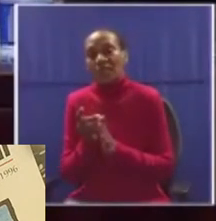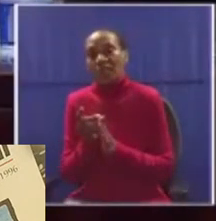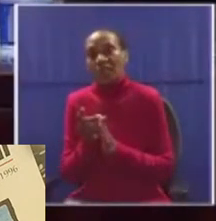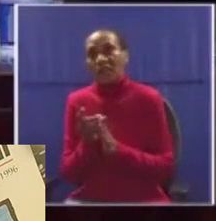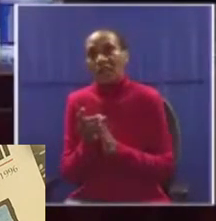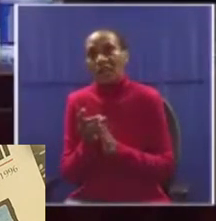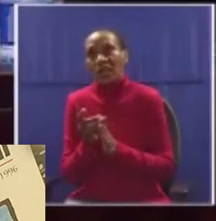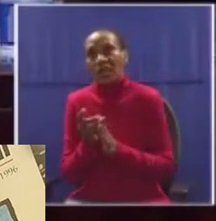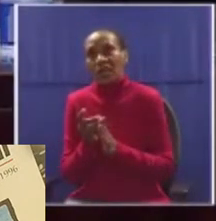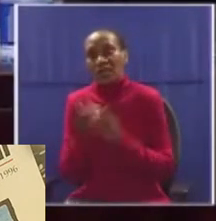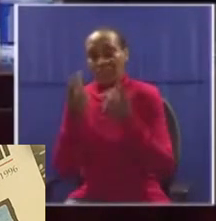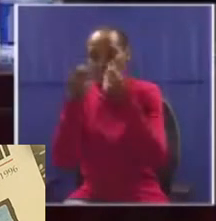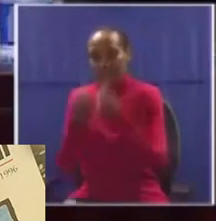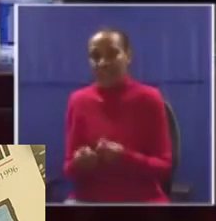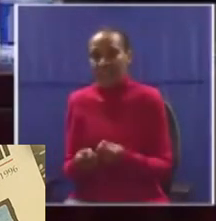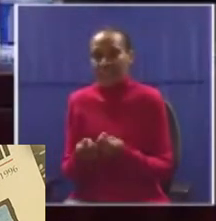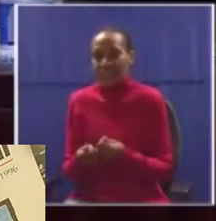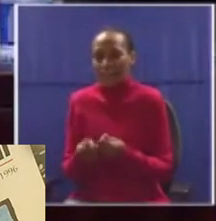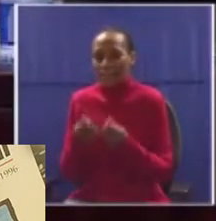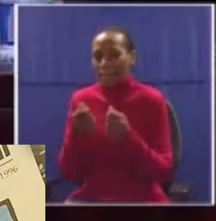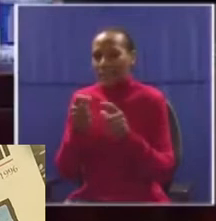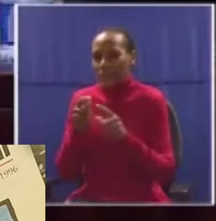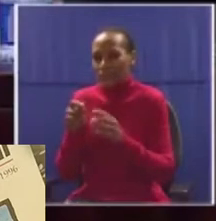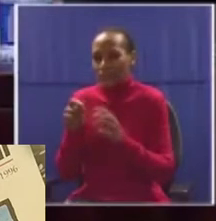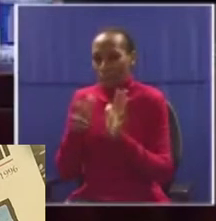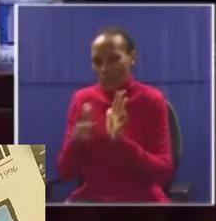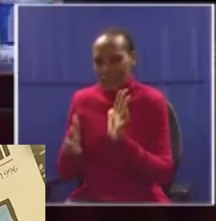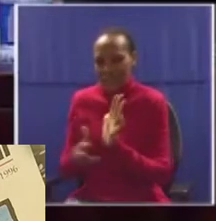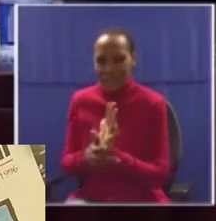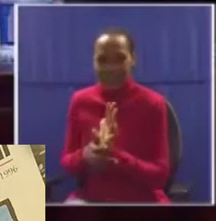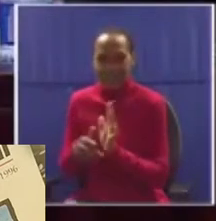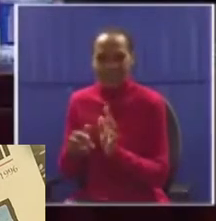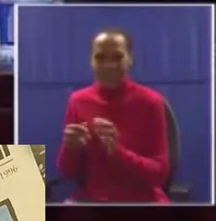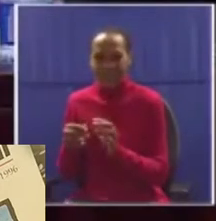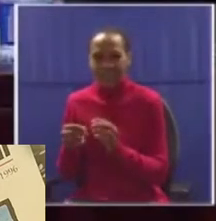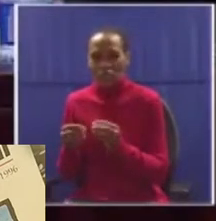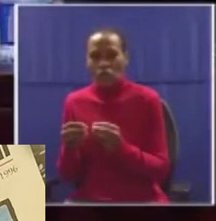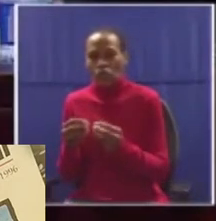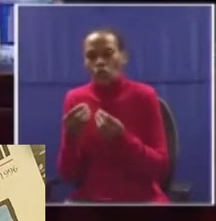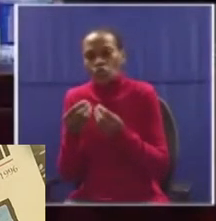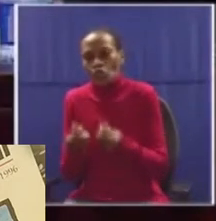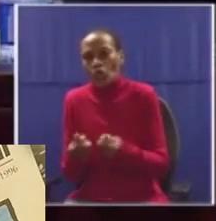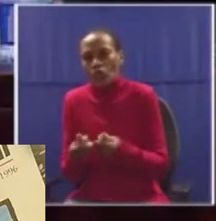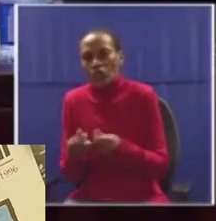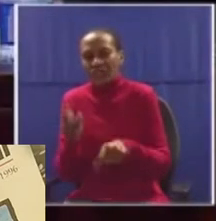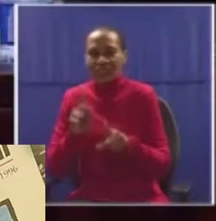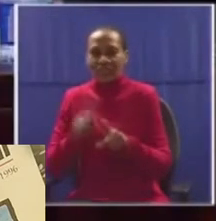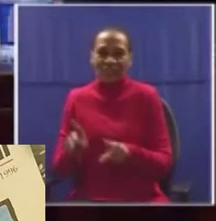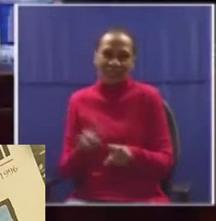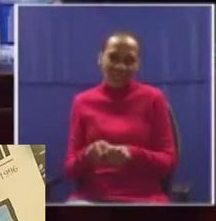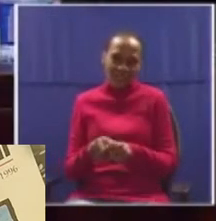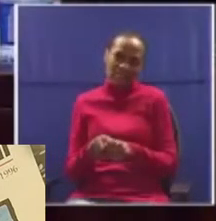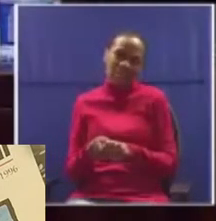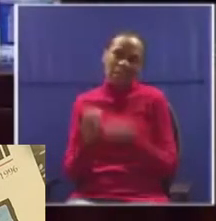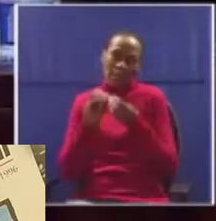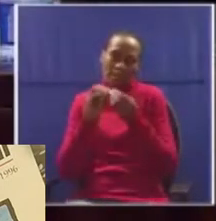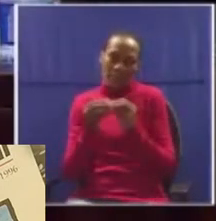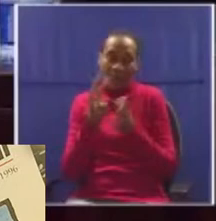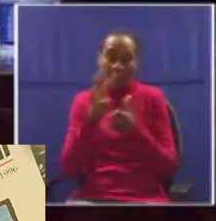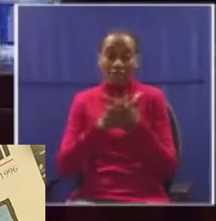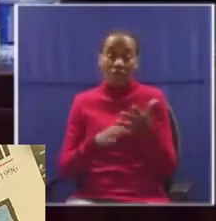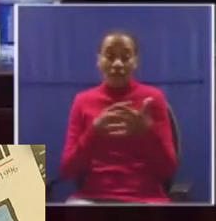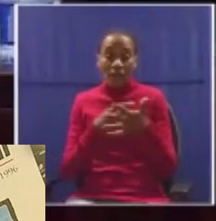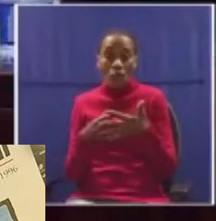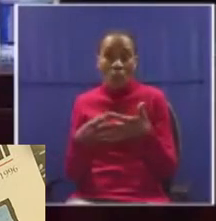countering the financing of terrorism policies to address hiries and newly amending the legal